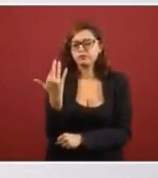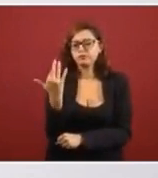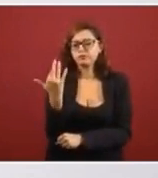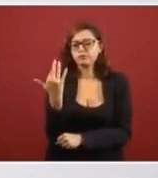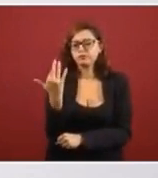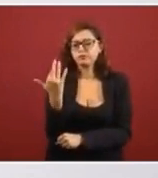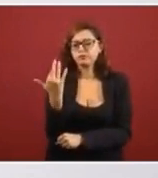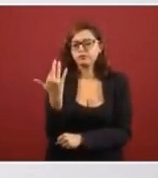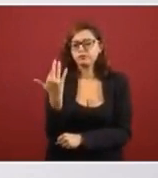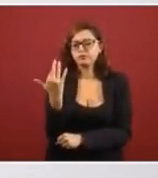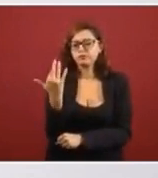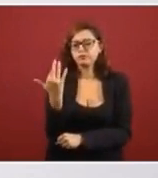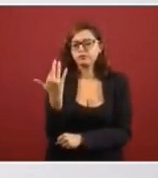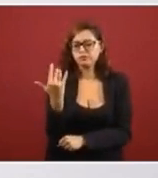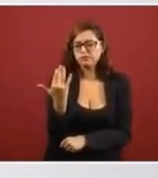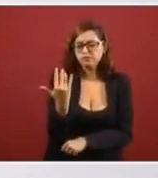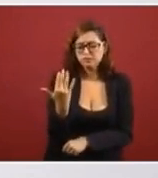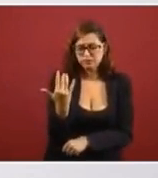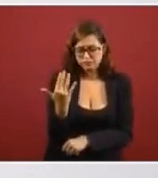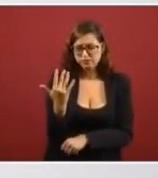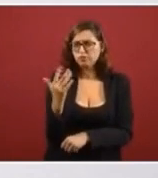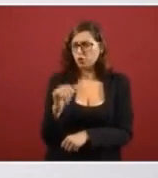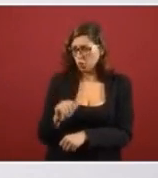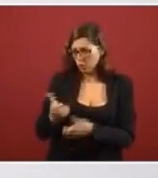50 more fronts